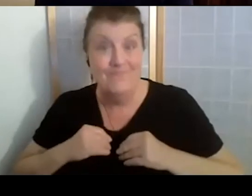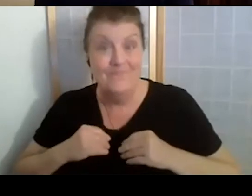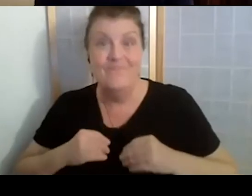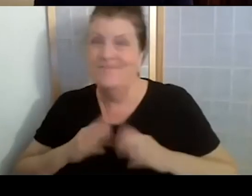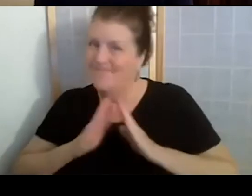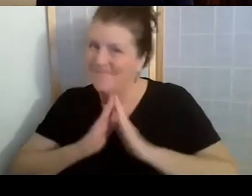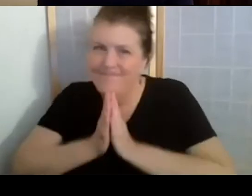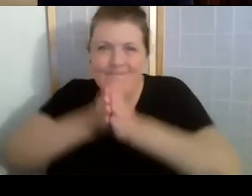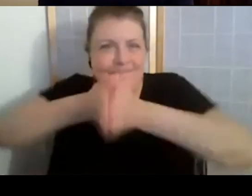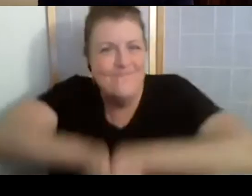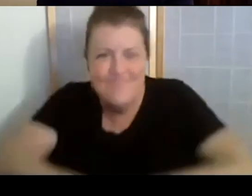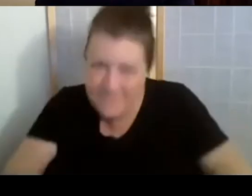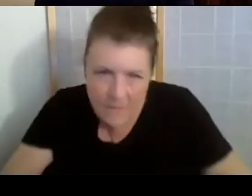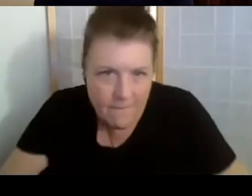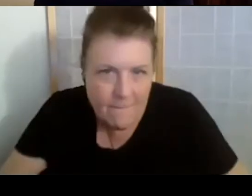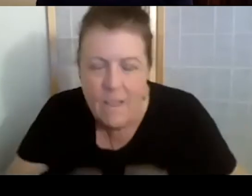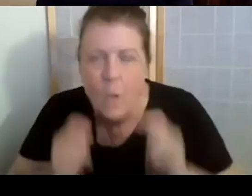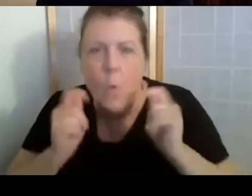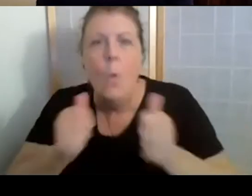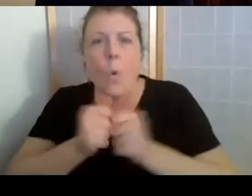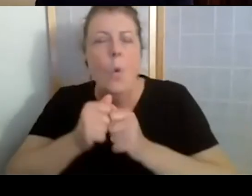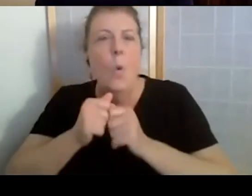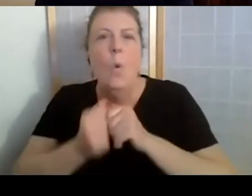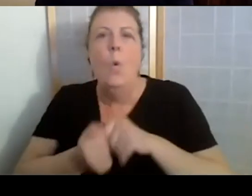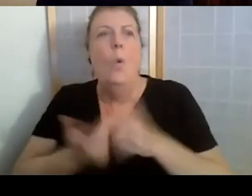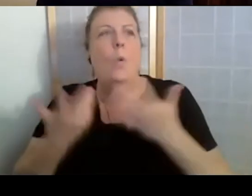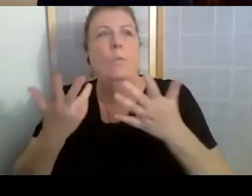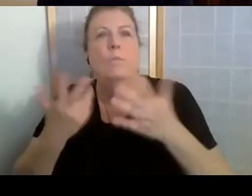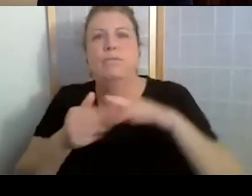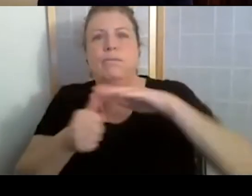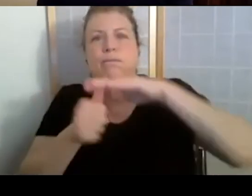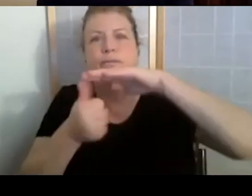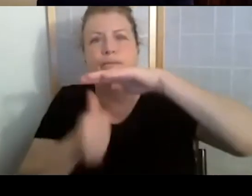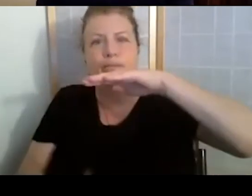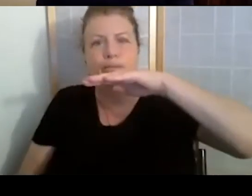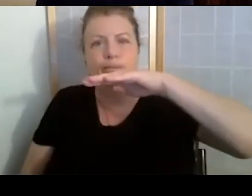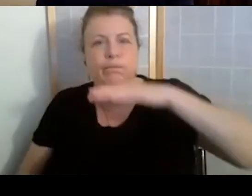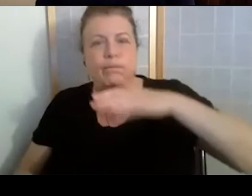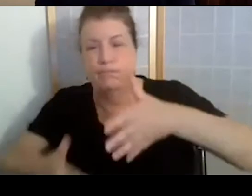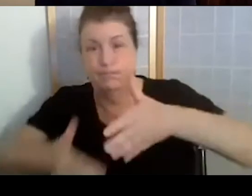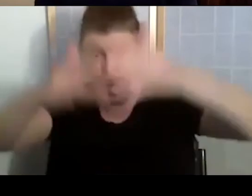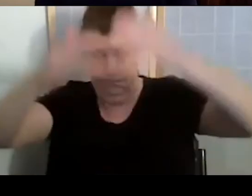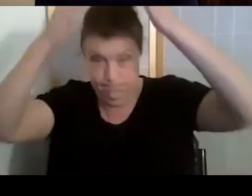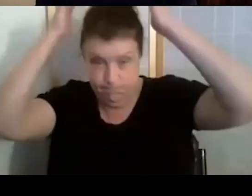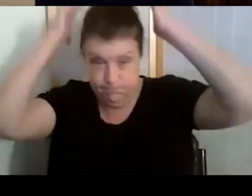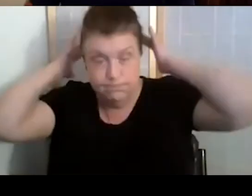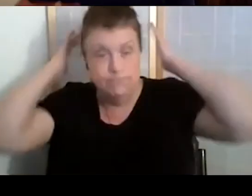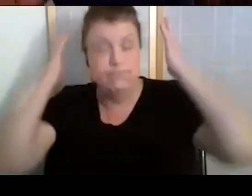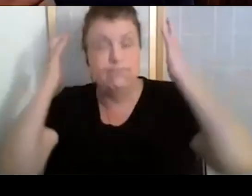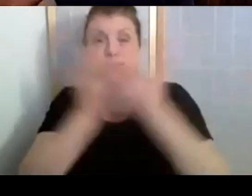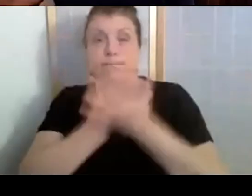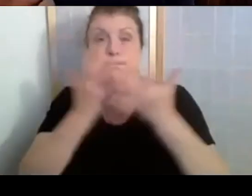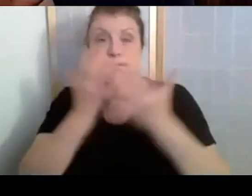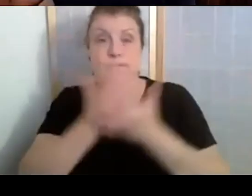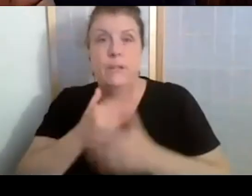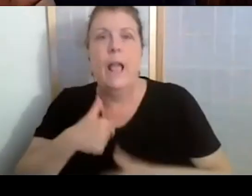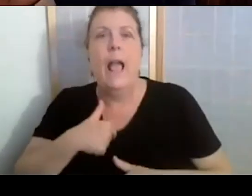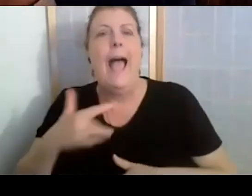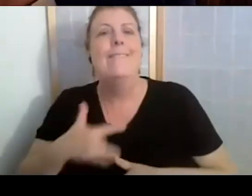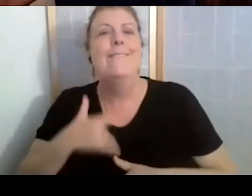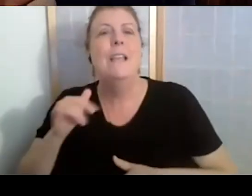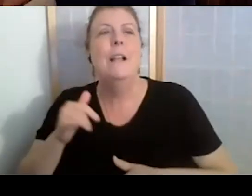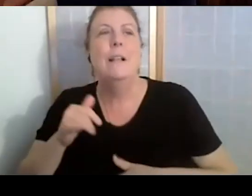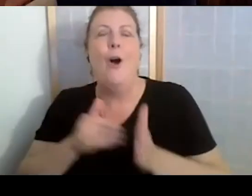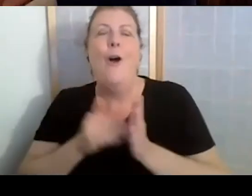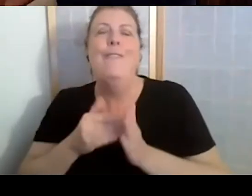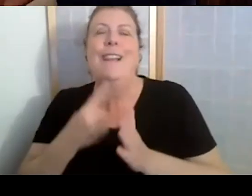know, I liken it, the metaphor that I always, you know, liken it to is I feel like I'm on a high wire,